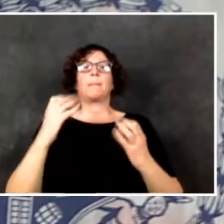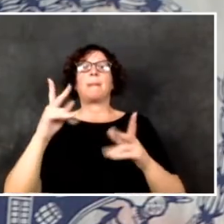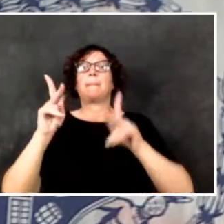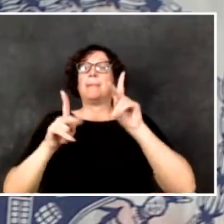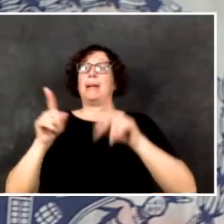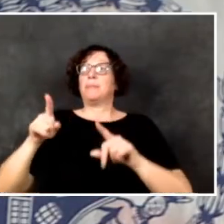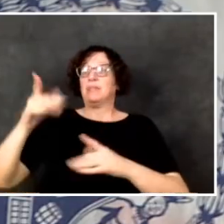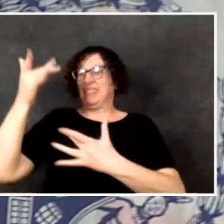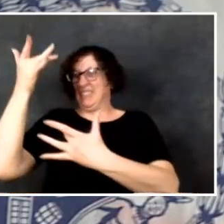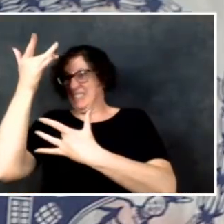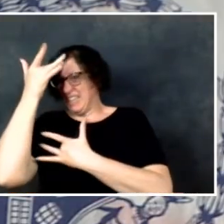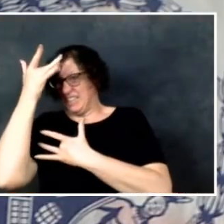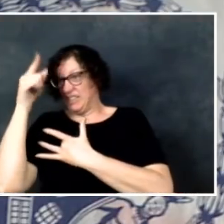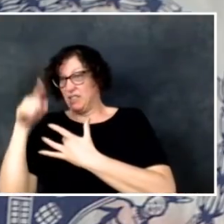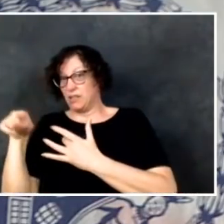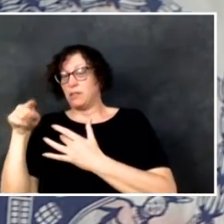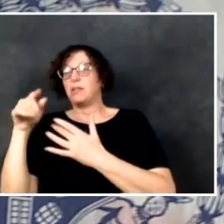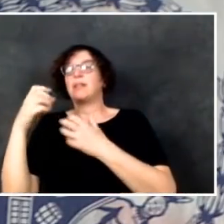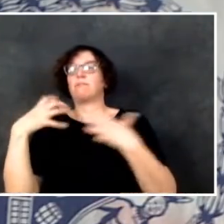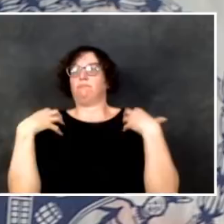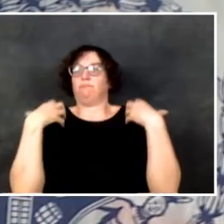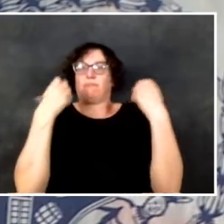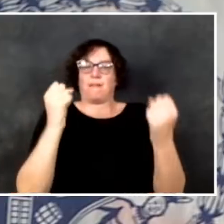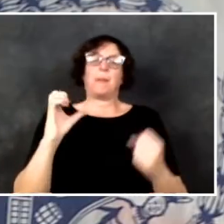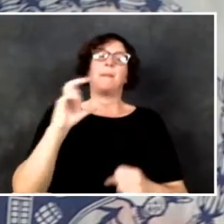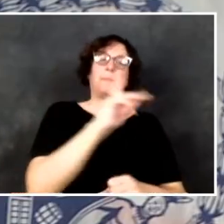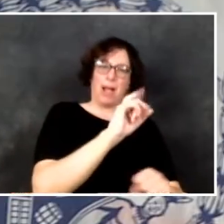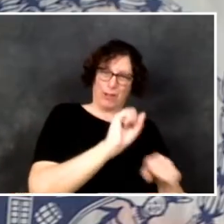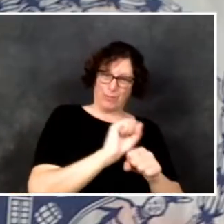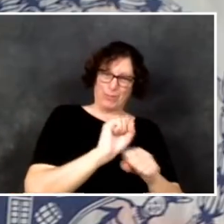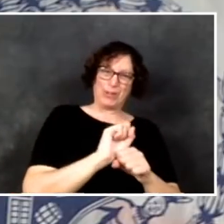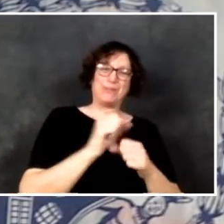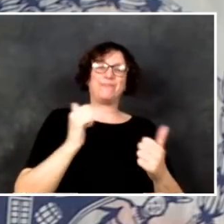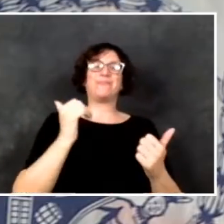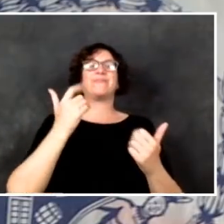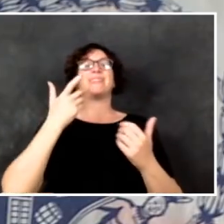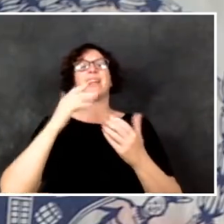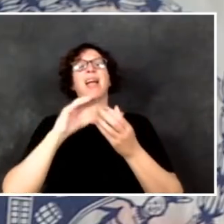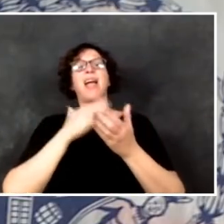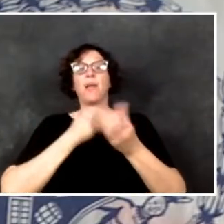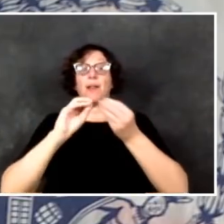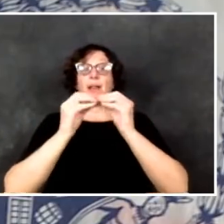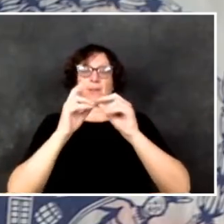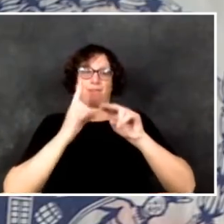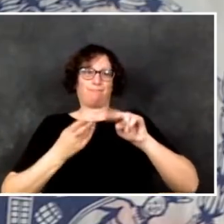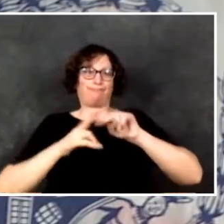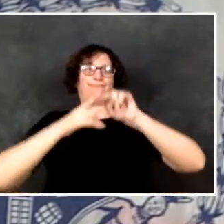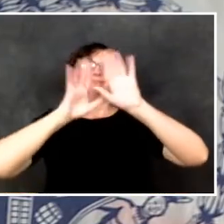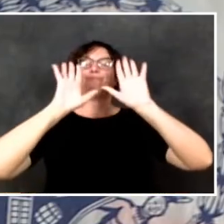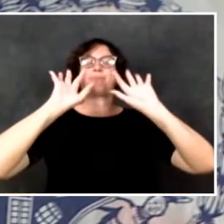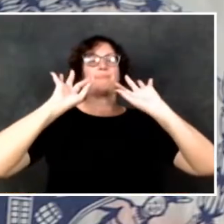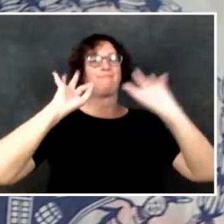of. We do not want any confusion in any agency or with any supervisors about that. It's first and foremost about protecting our